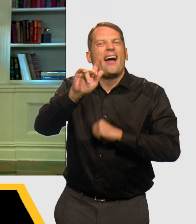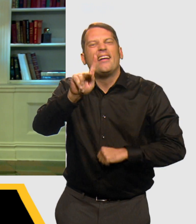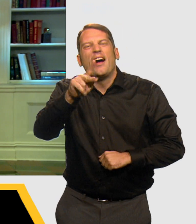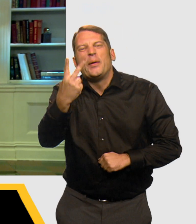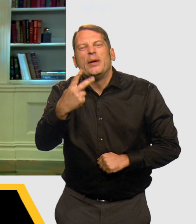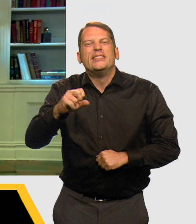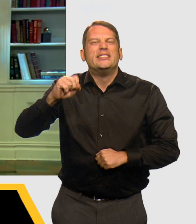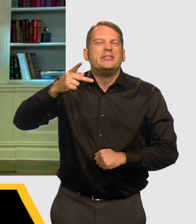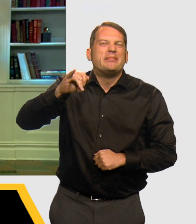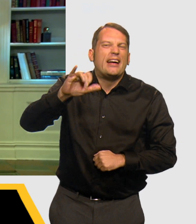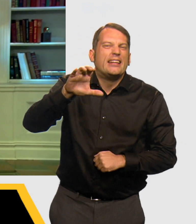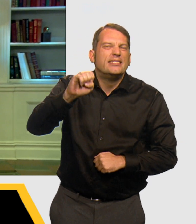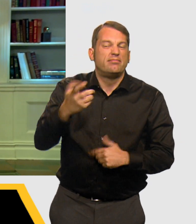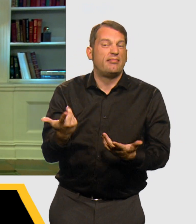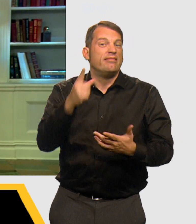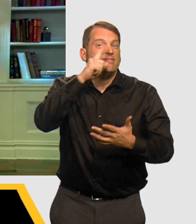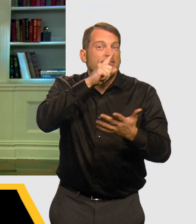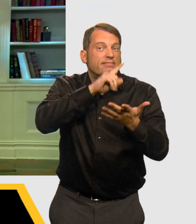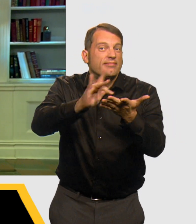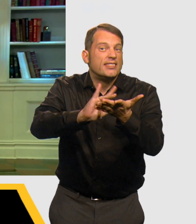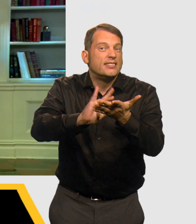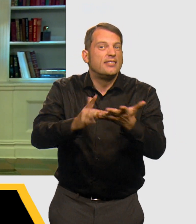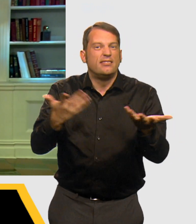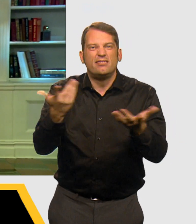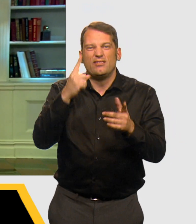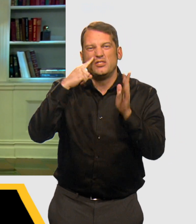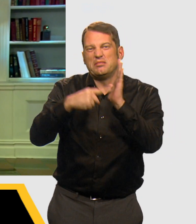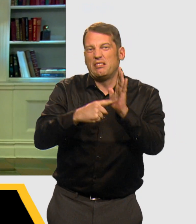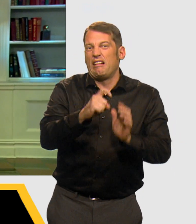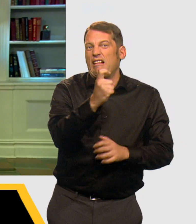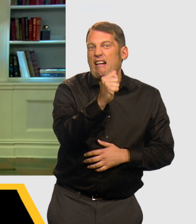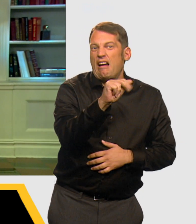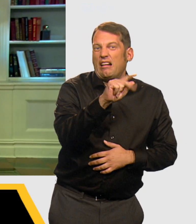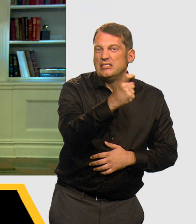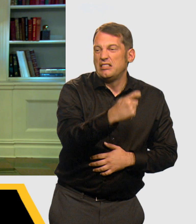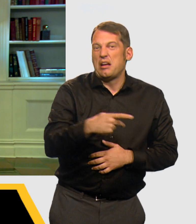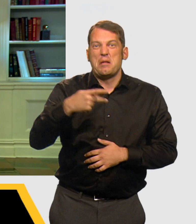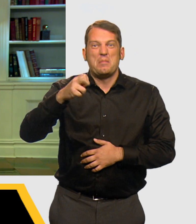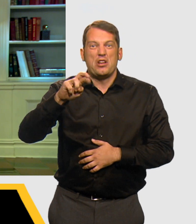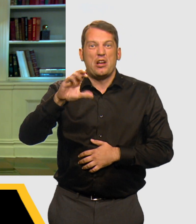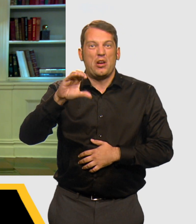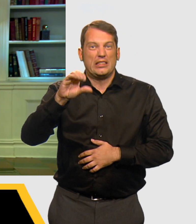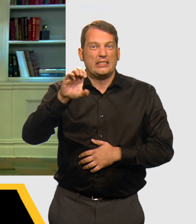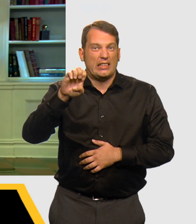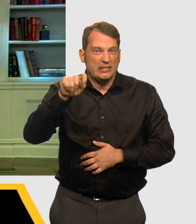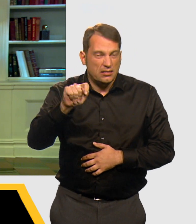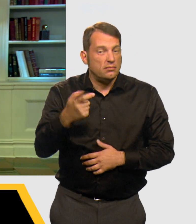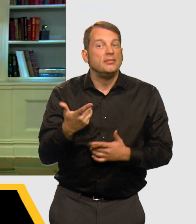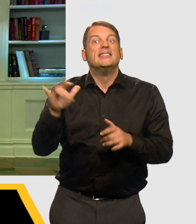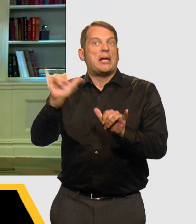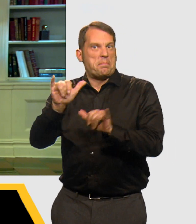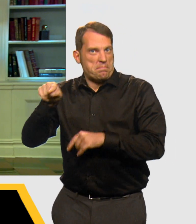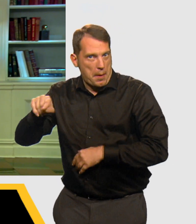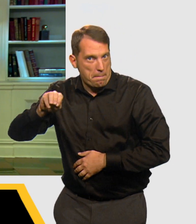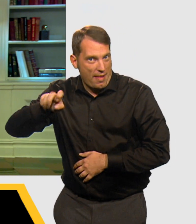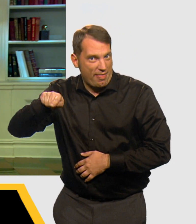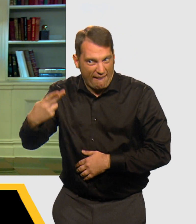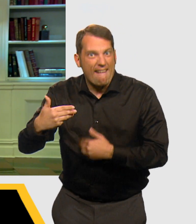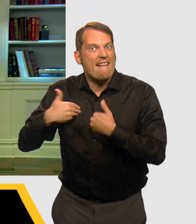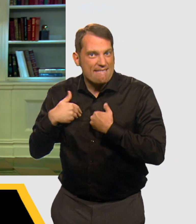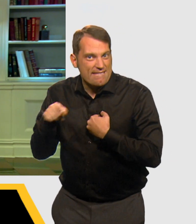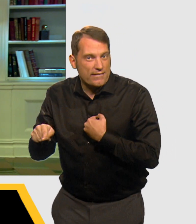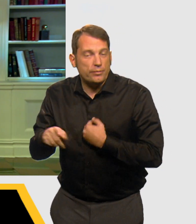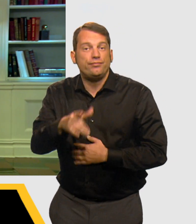like K2 and Spice, counterfeit prescription pills like Xanax and Percocet, as well as